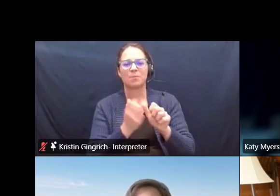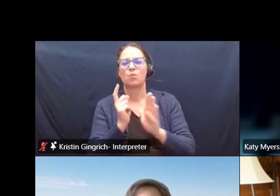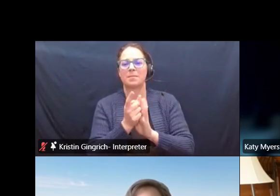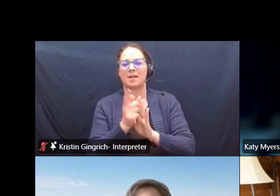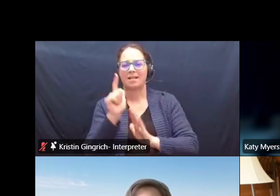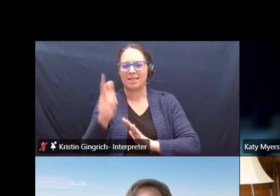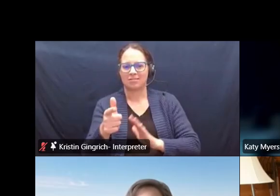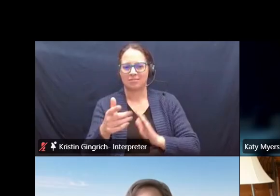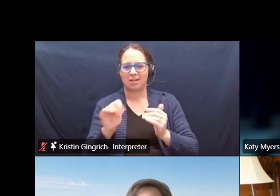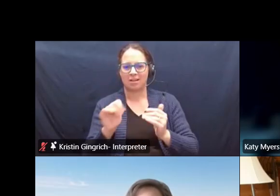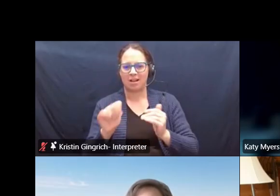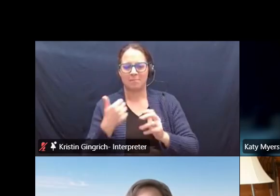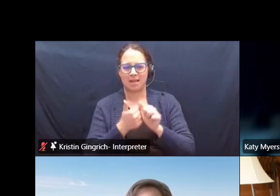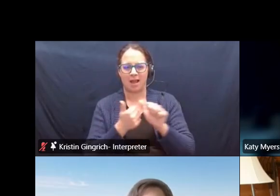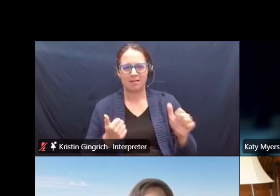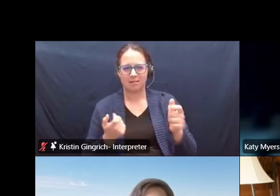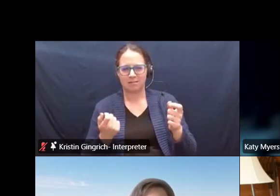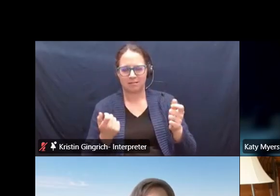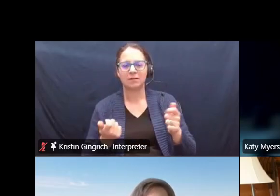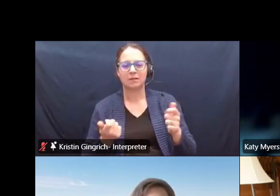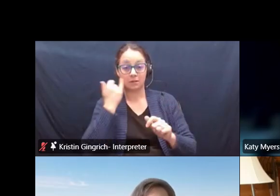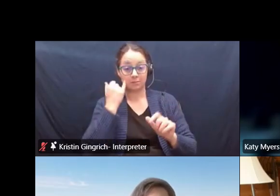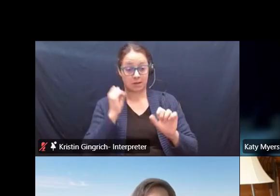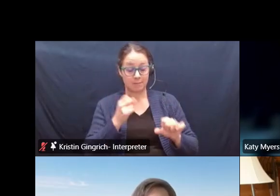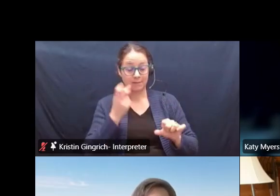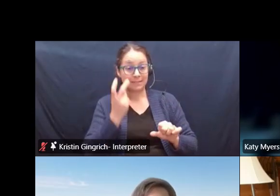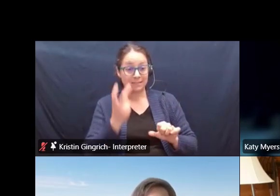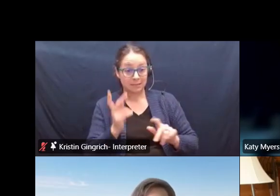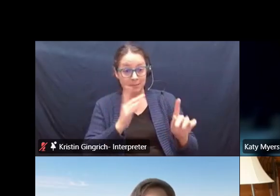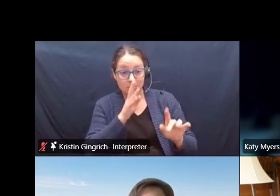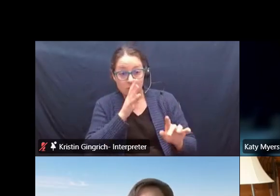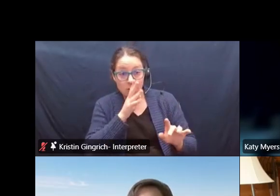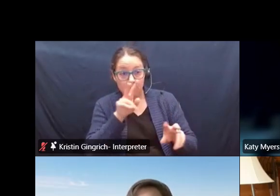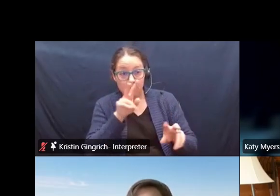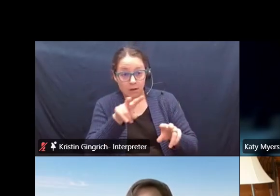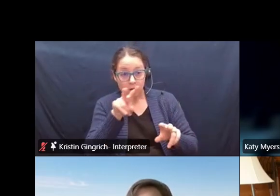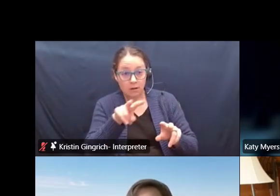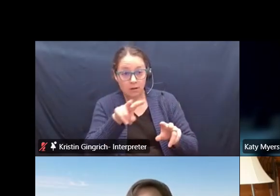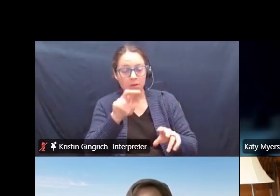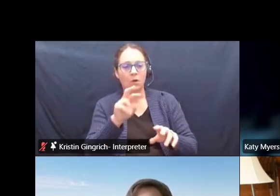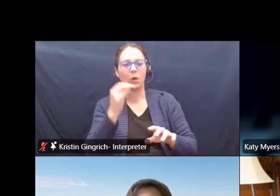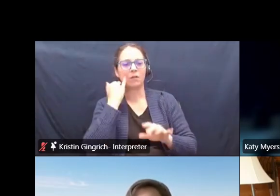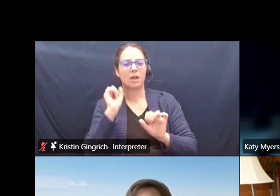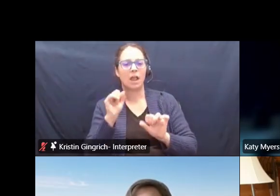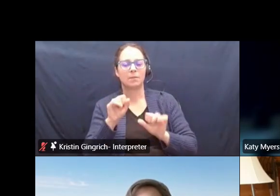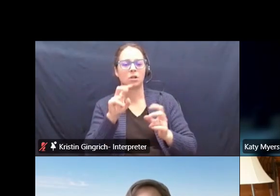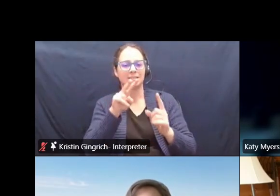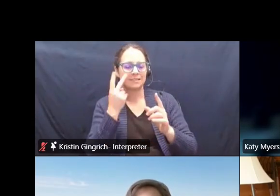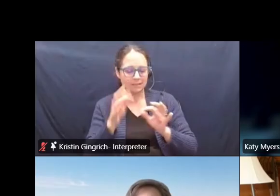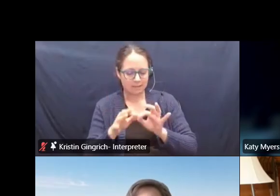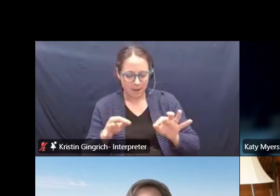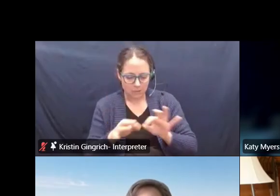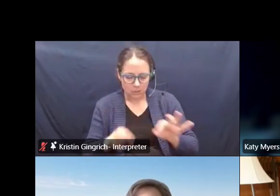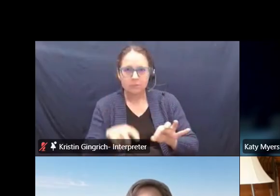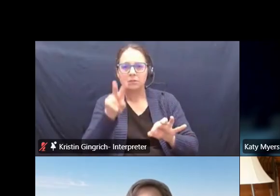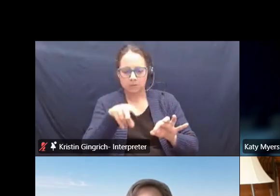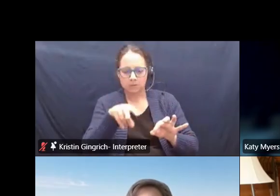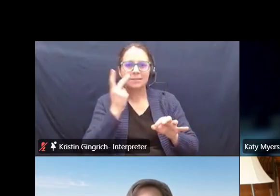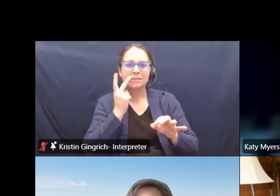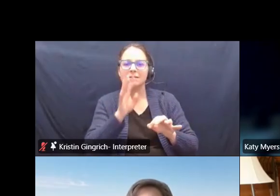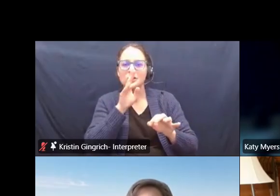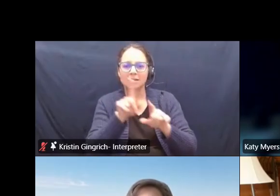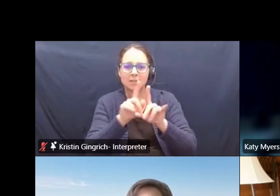else. But if I'm able to see people talking, or if I'm able to look at the captions and see people talking, because the